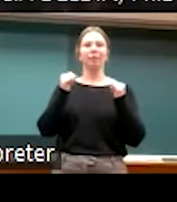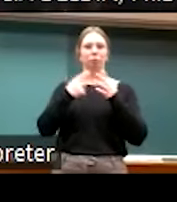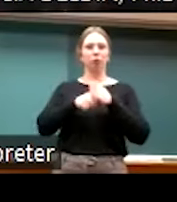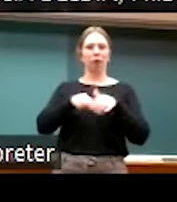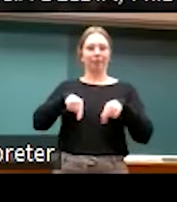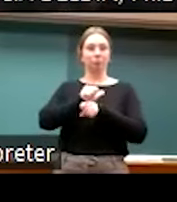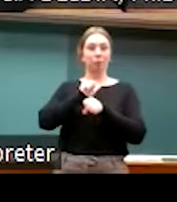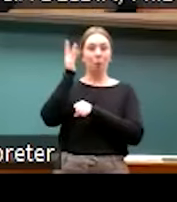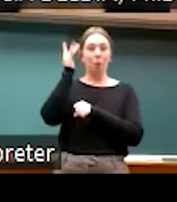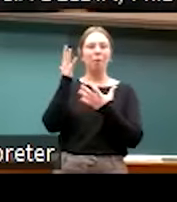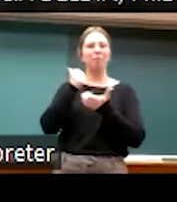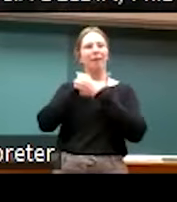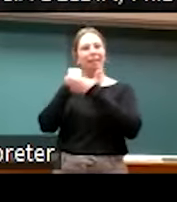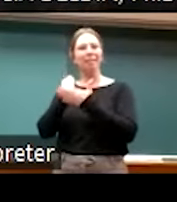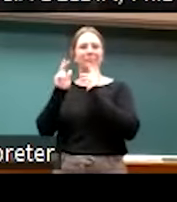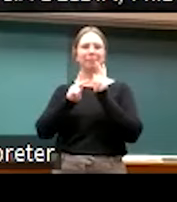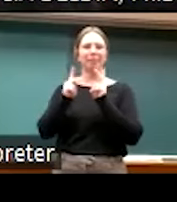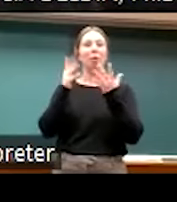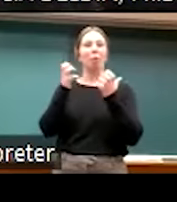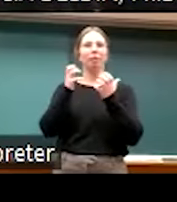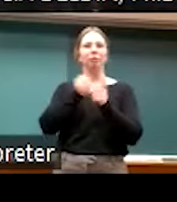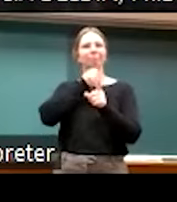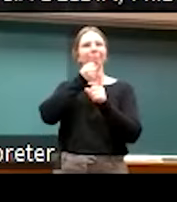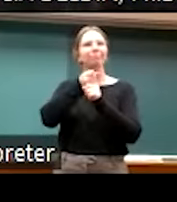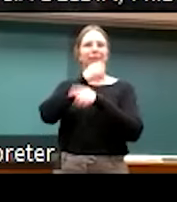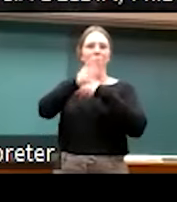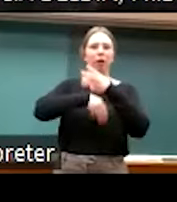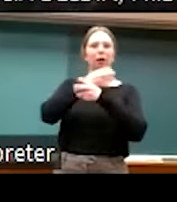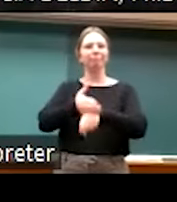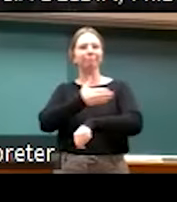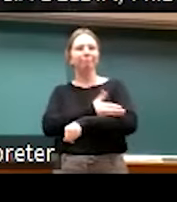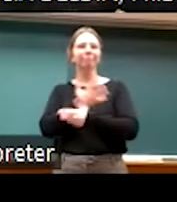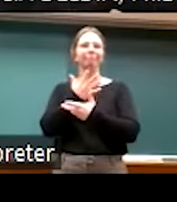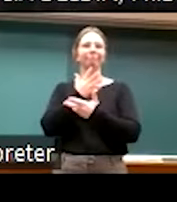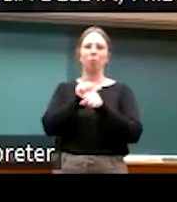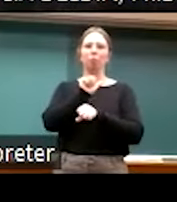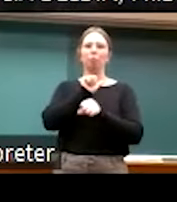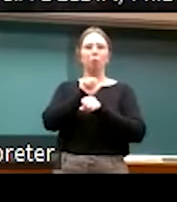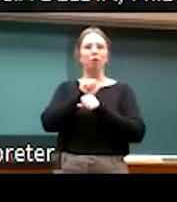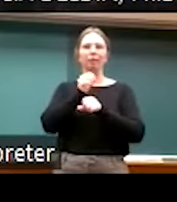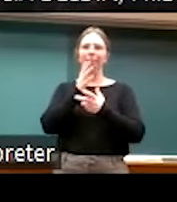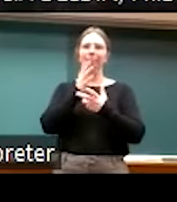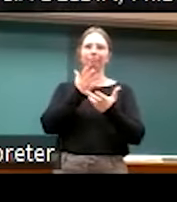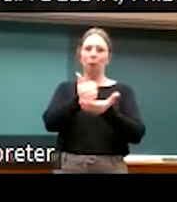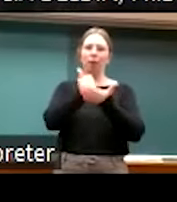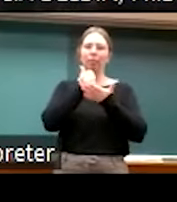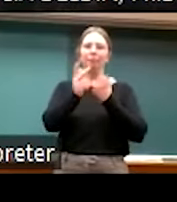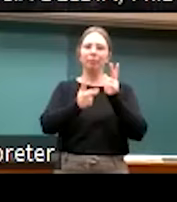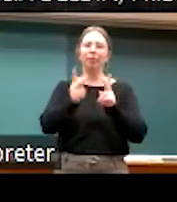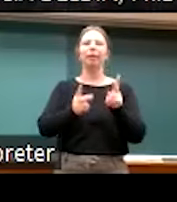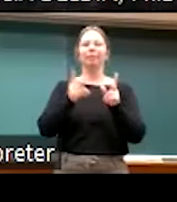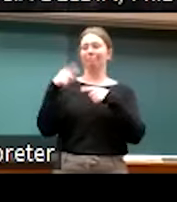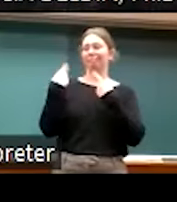help people. You wanted to make a difference with your career. And, you know, as Steve said, I've been around a while for the last 30 years. I've